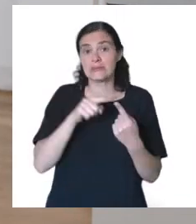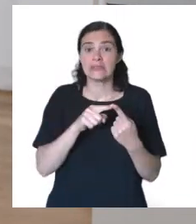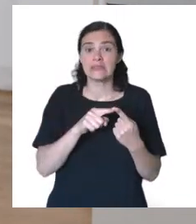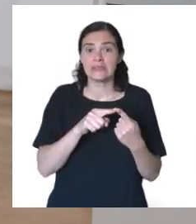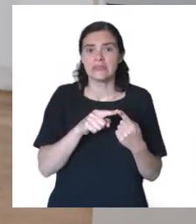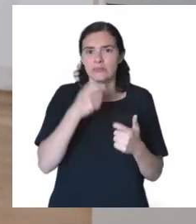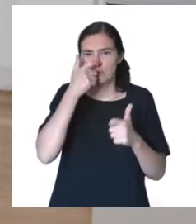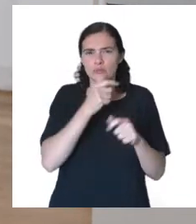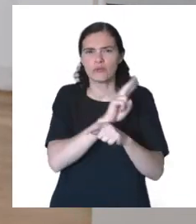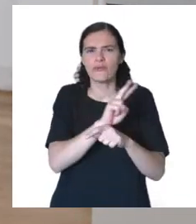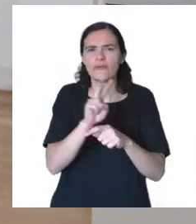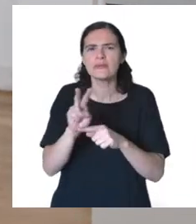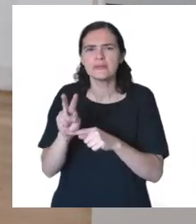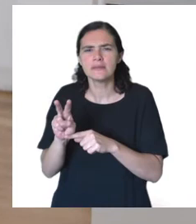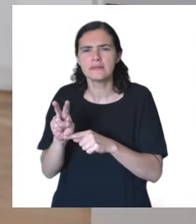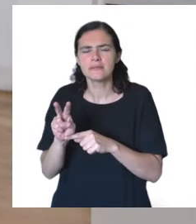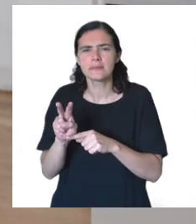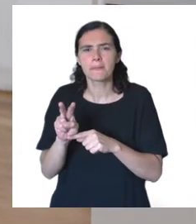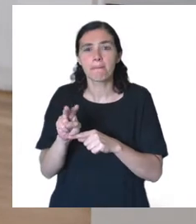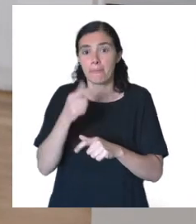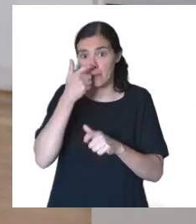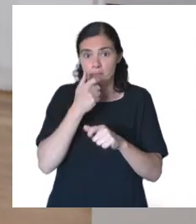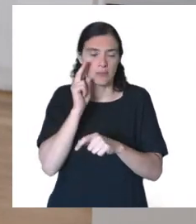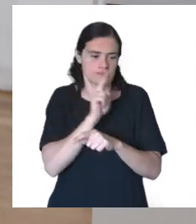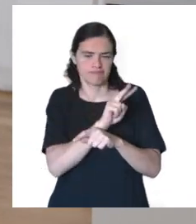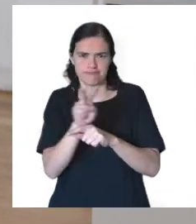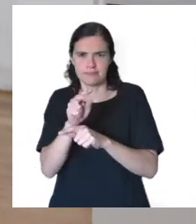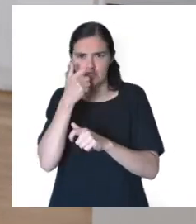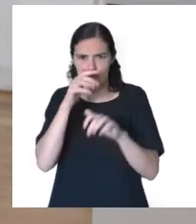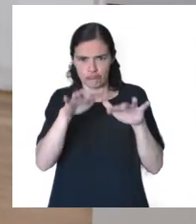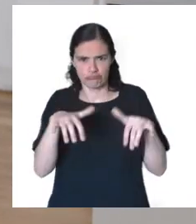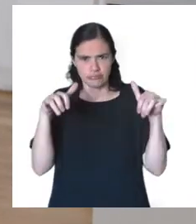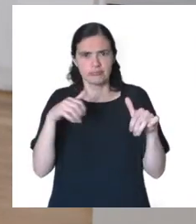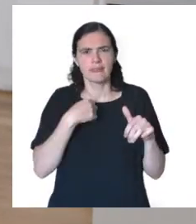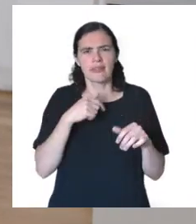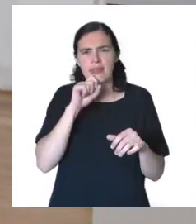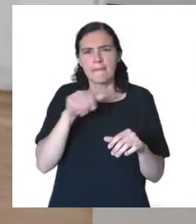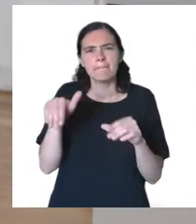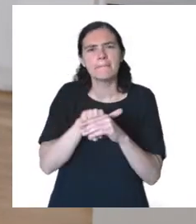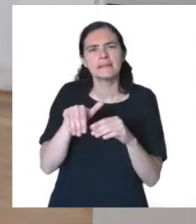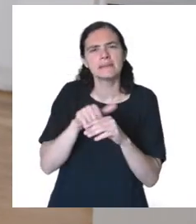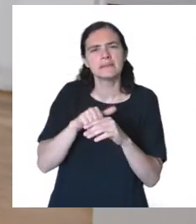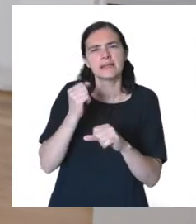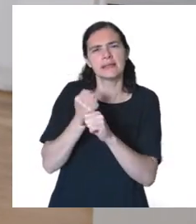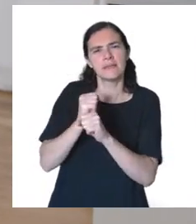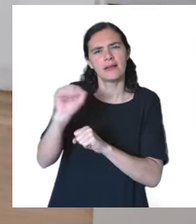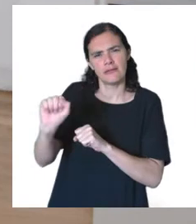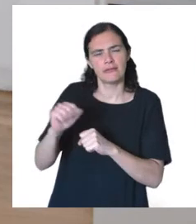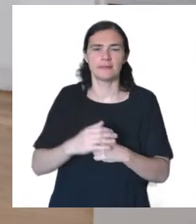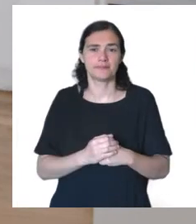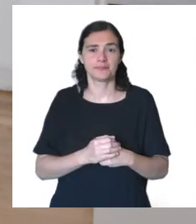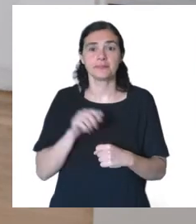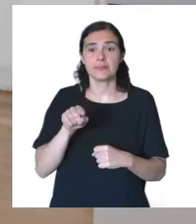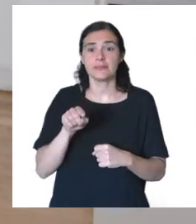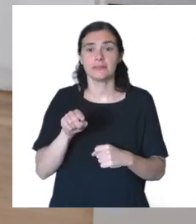to get the visitors, the viewers, the public, to participate in